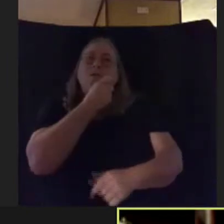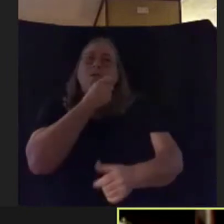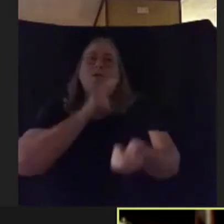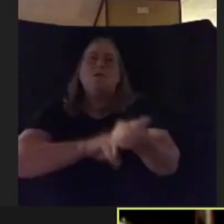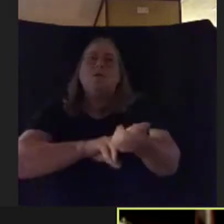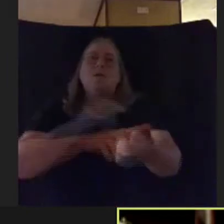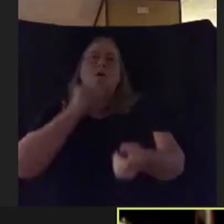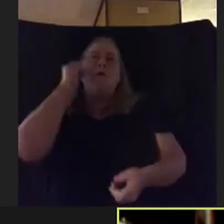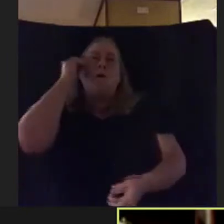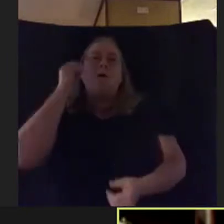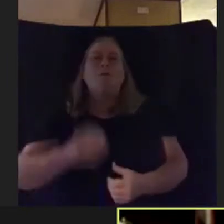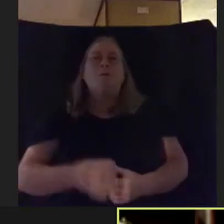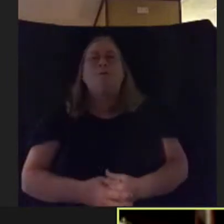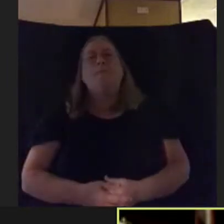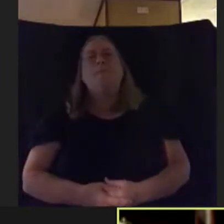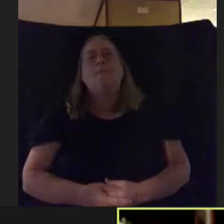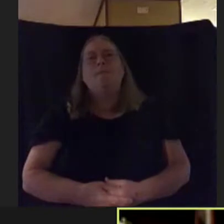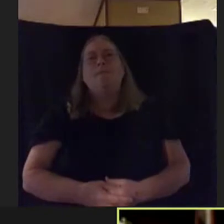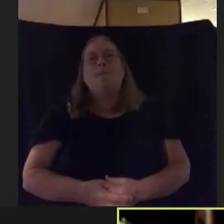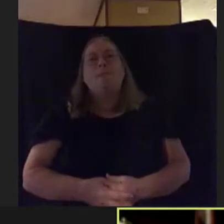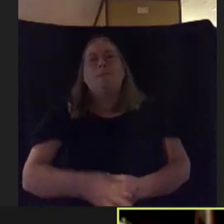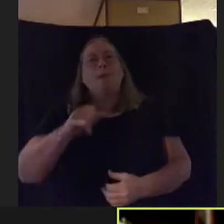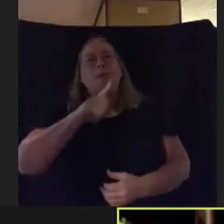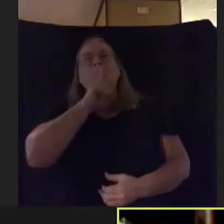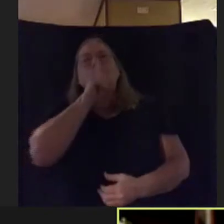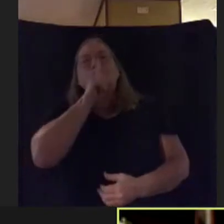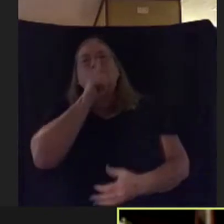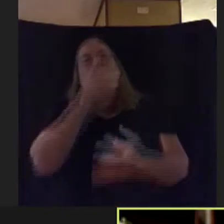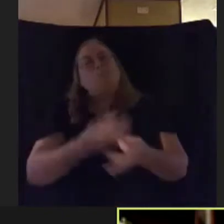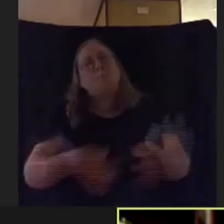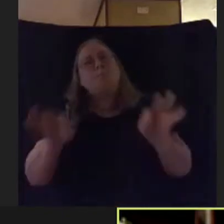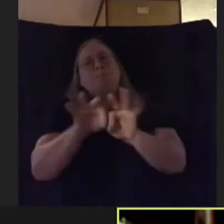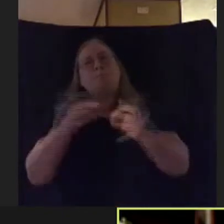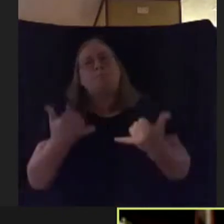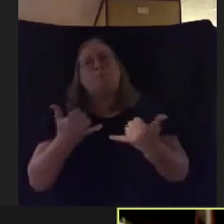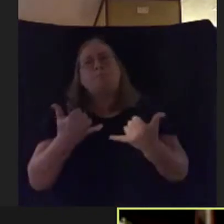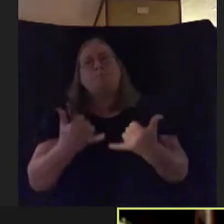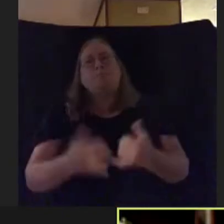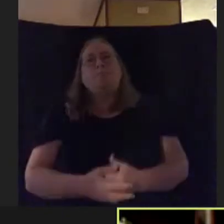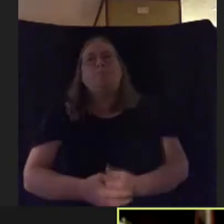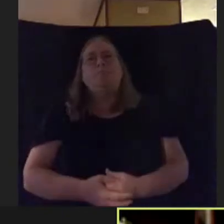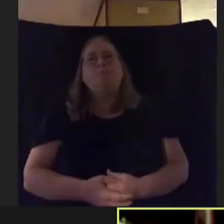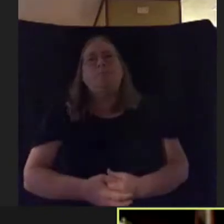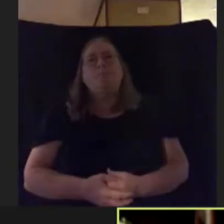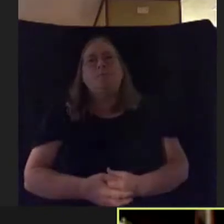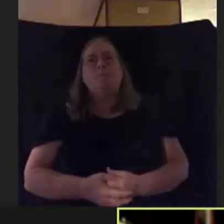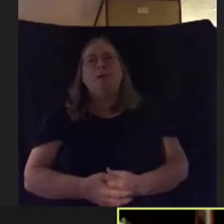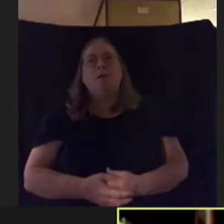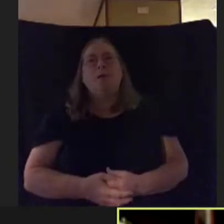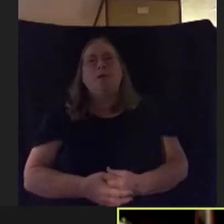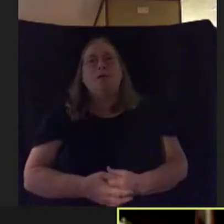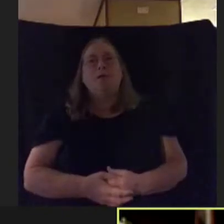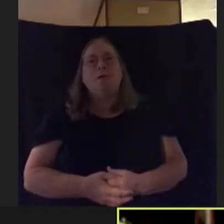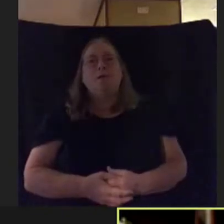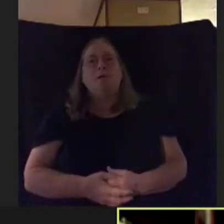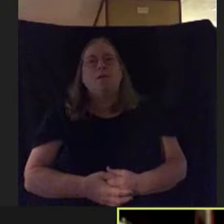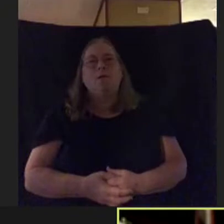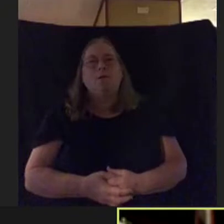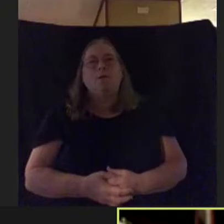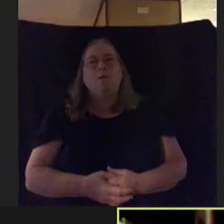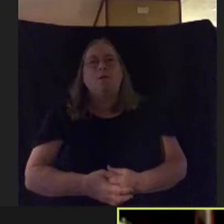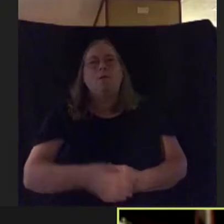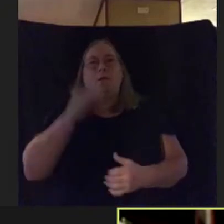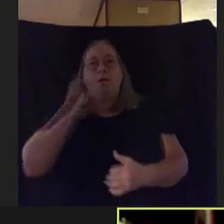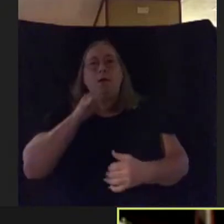care facilities is so vital right now, because that's going to be a huge win for us when we are able to complete